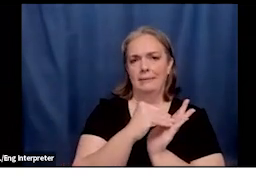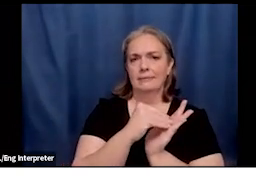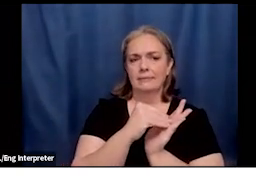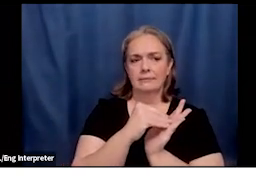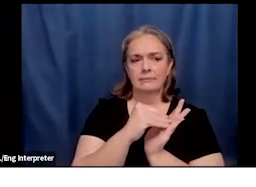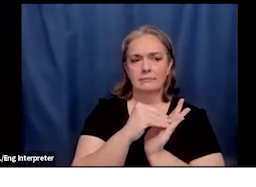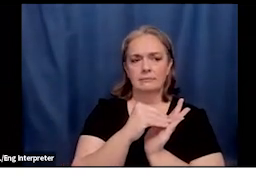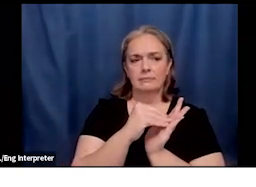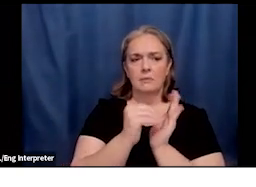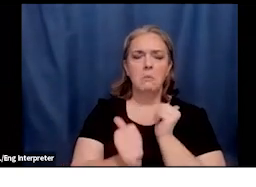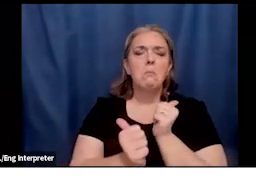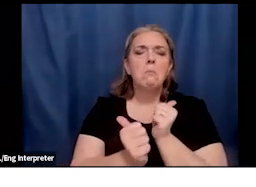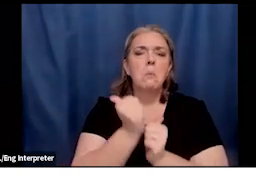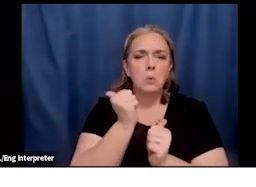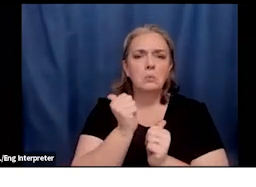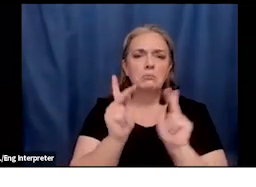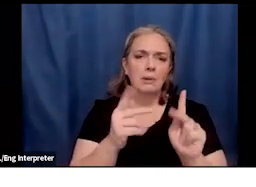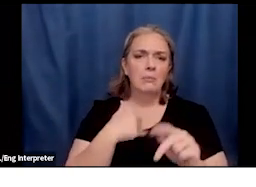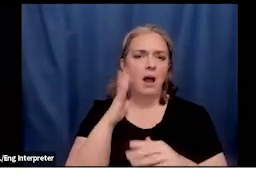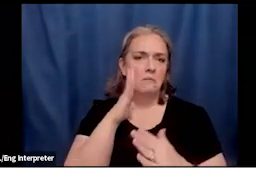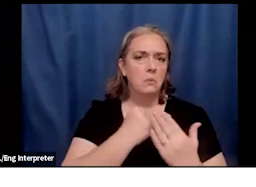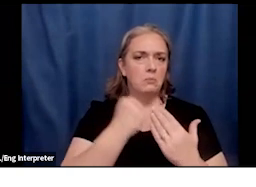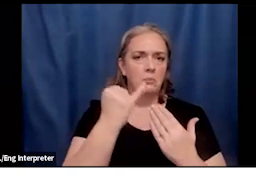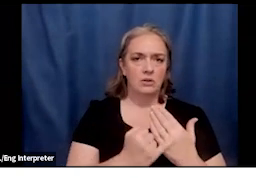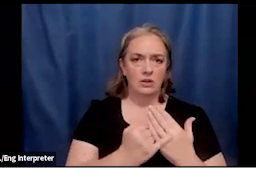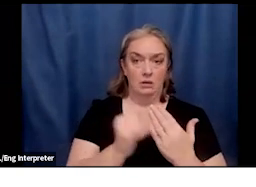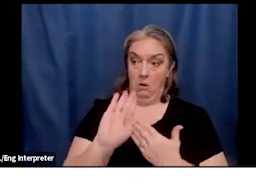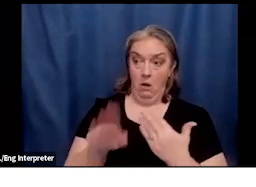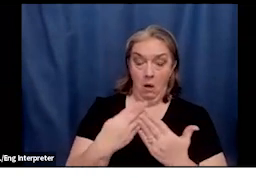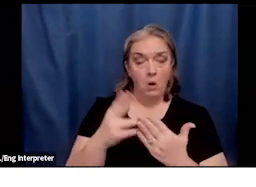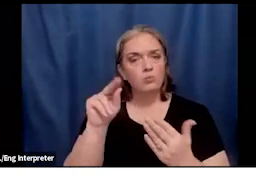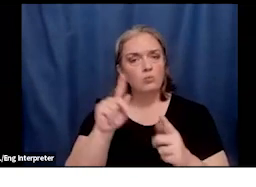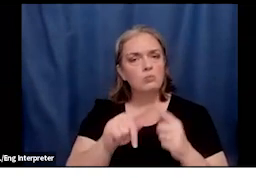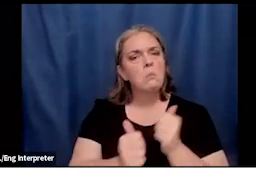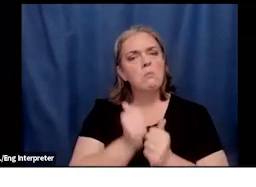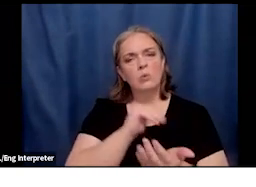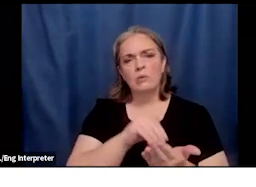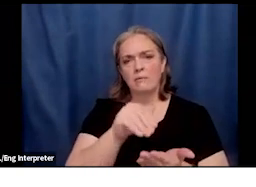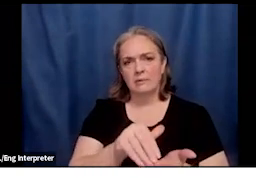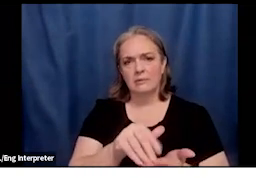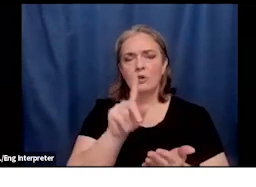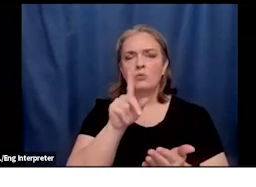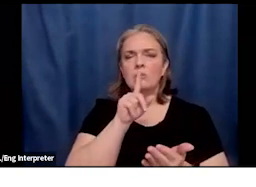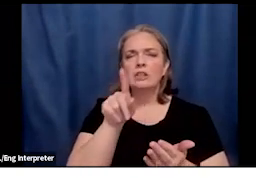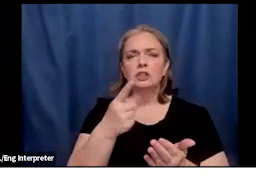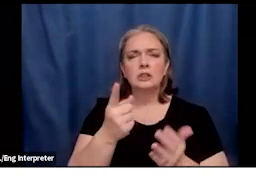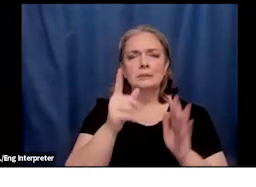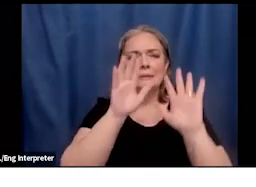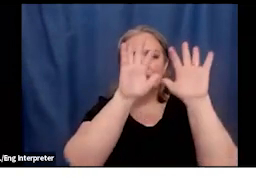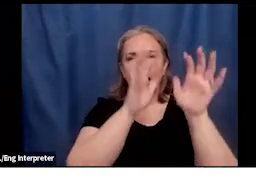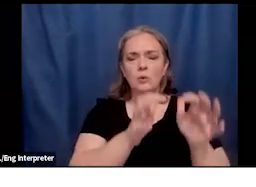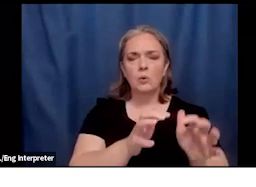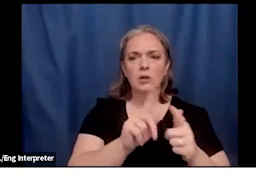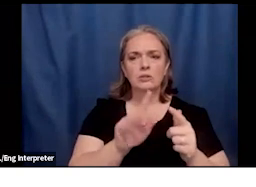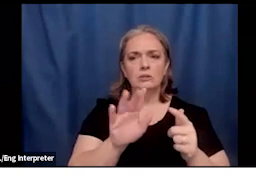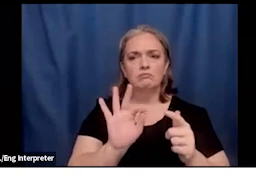categories that most applicants have for their projects or programs. These categories are really here just to guide you. So you only